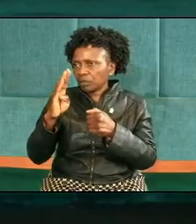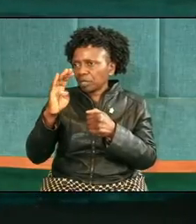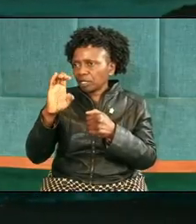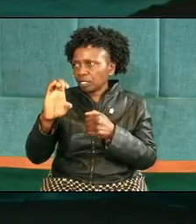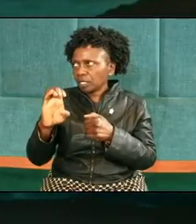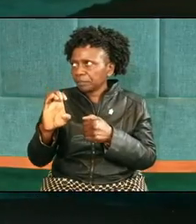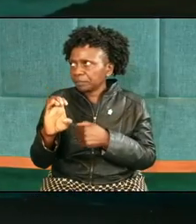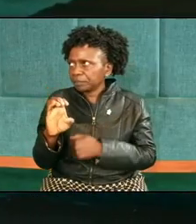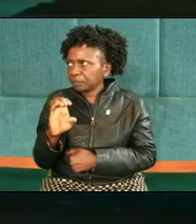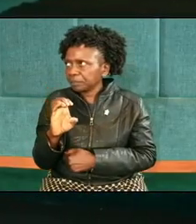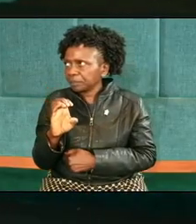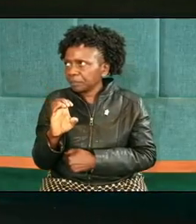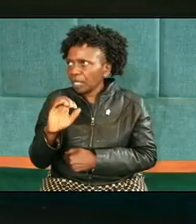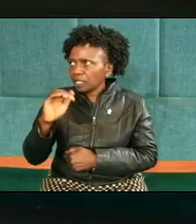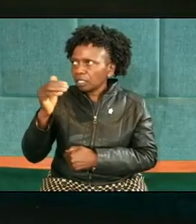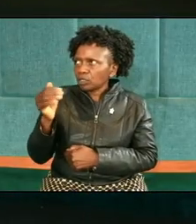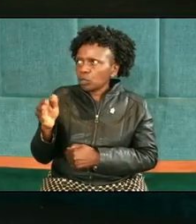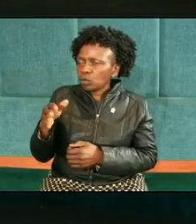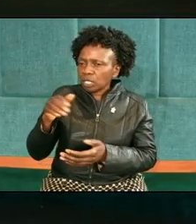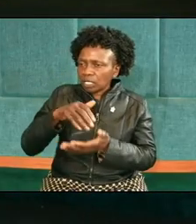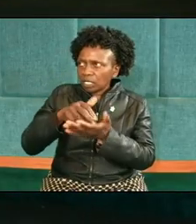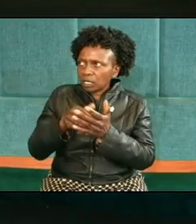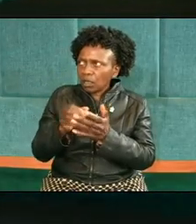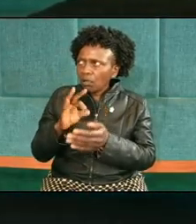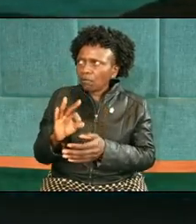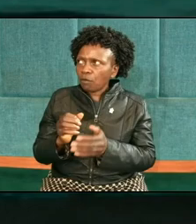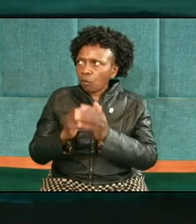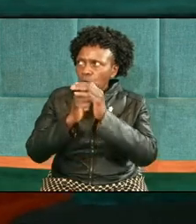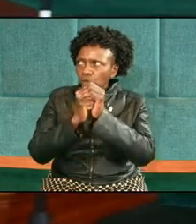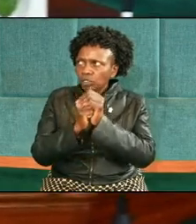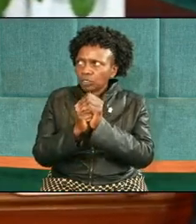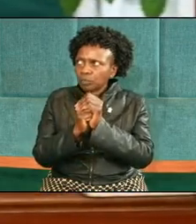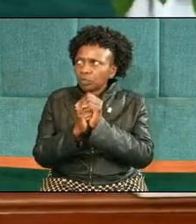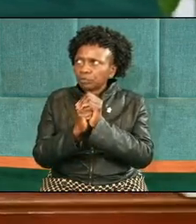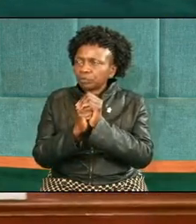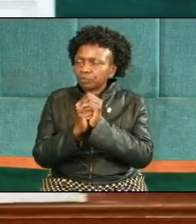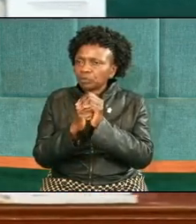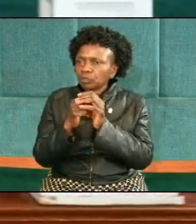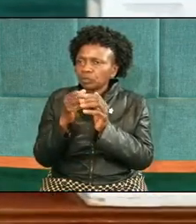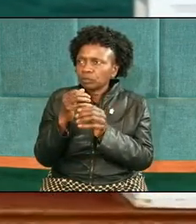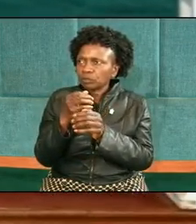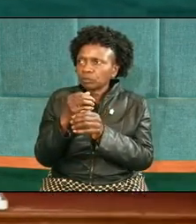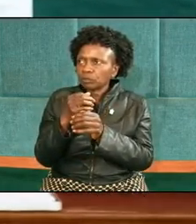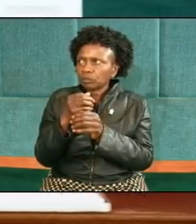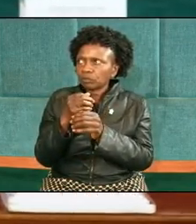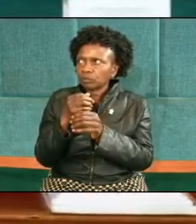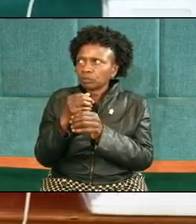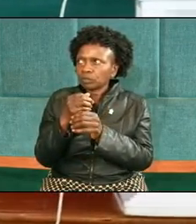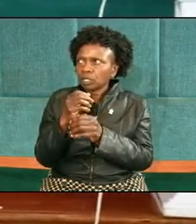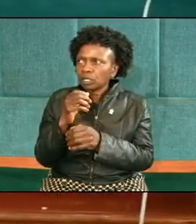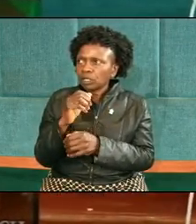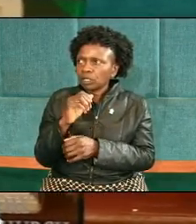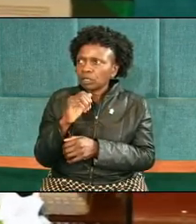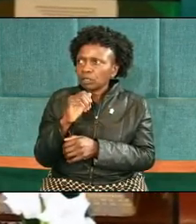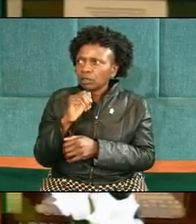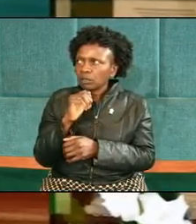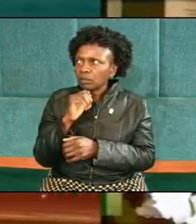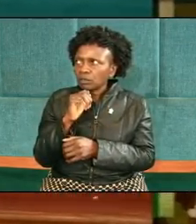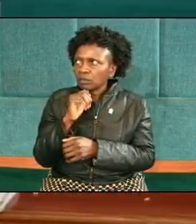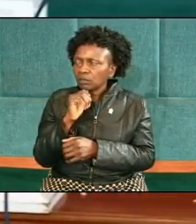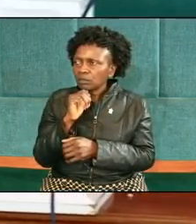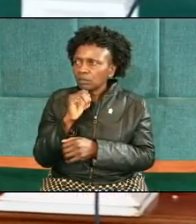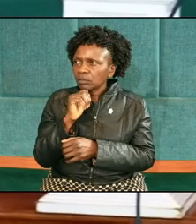2000 BC, the city was a center of worship No, notice the text. Notice what Google